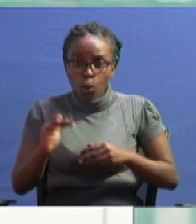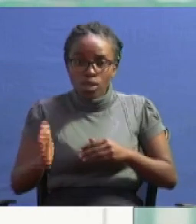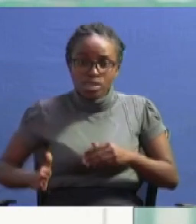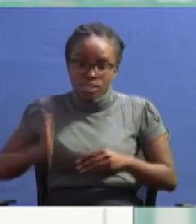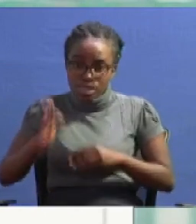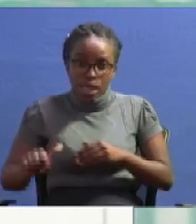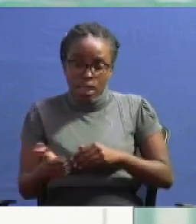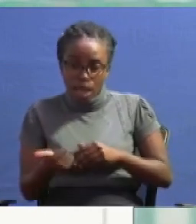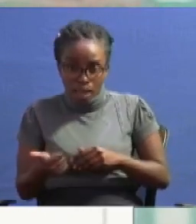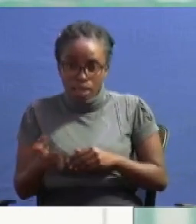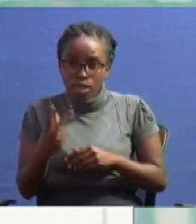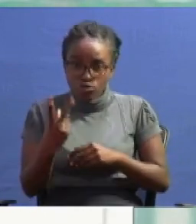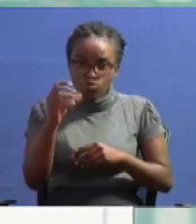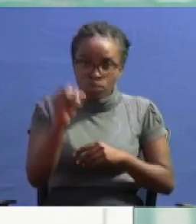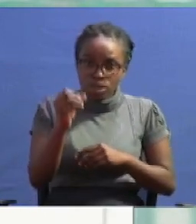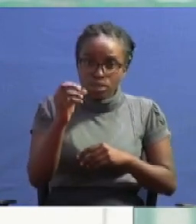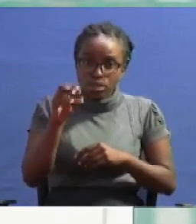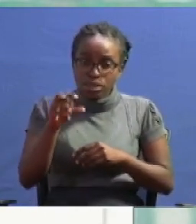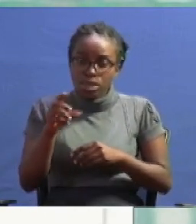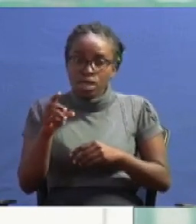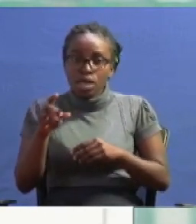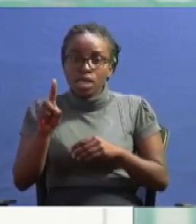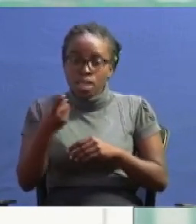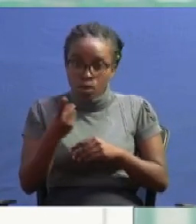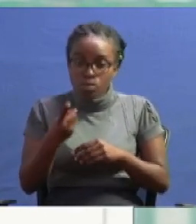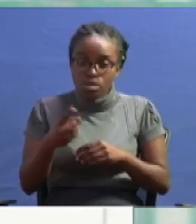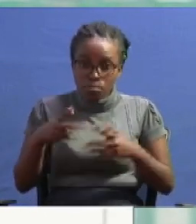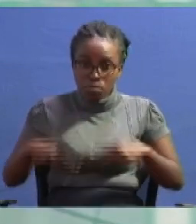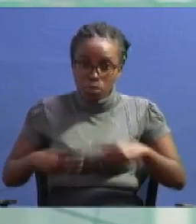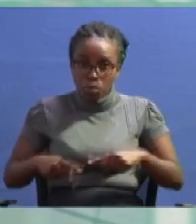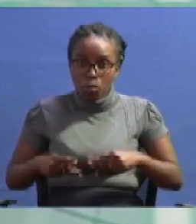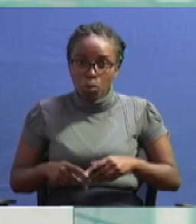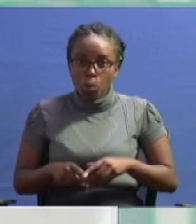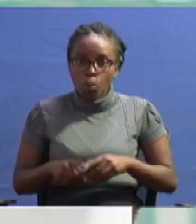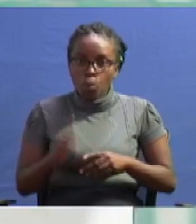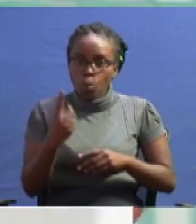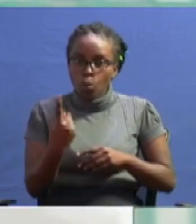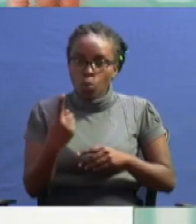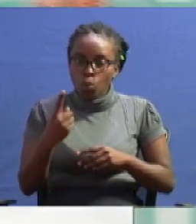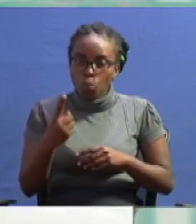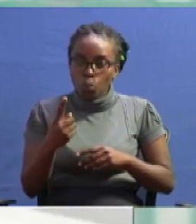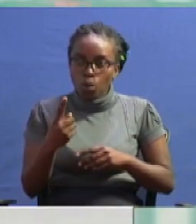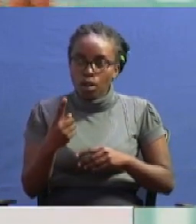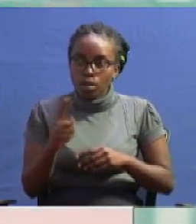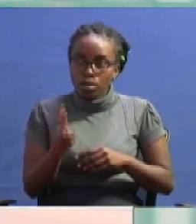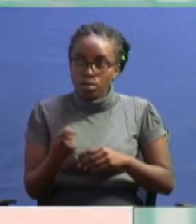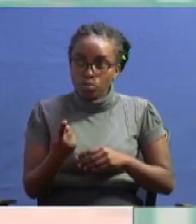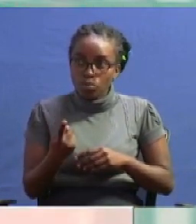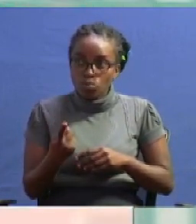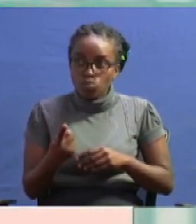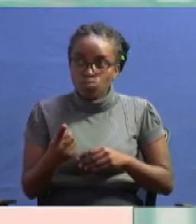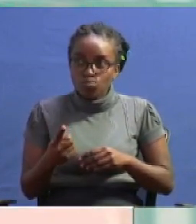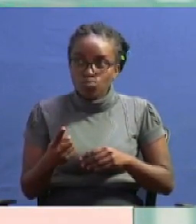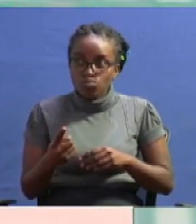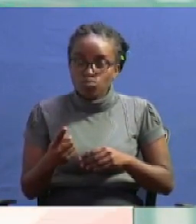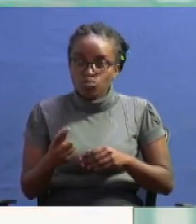people, how about we give them, let's say, 1,000 shilling per head? So when we do that, after that, now we can